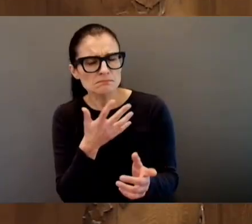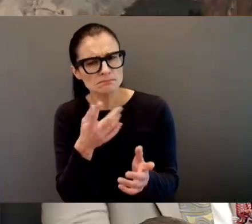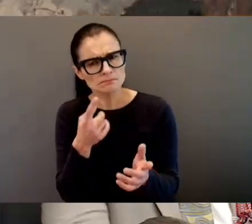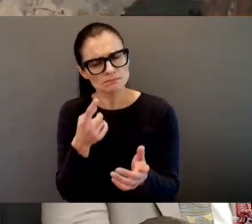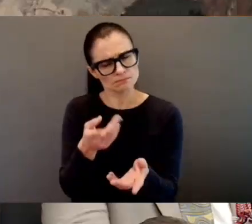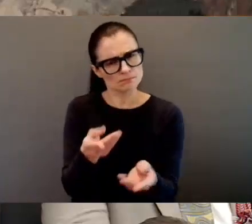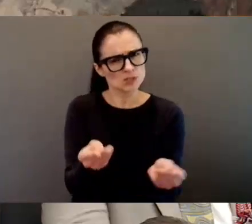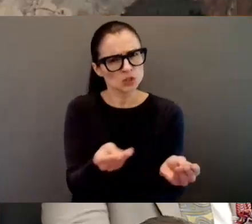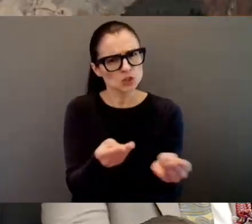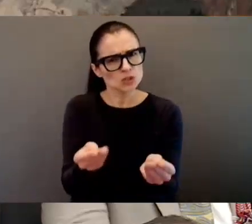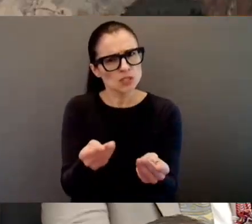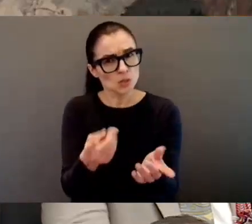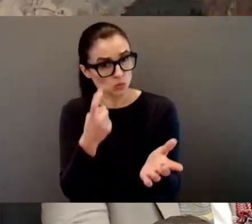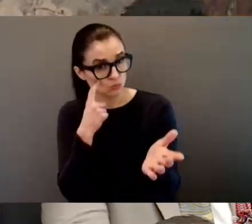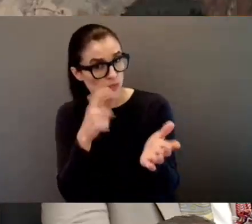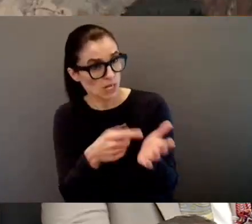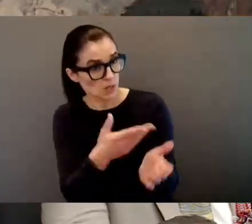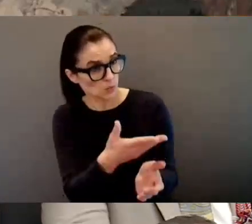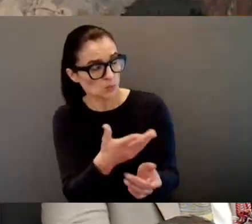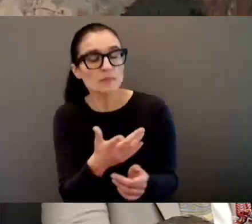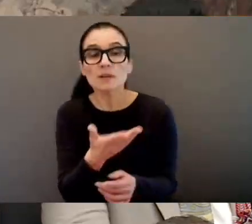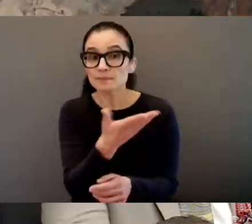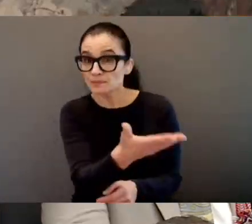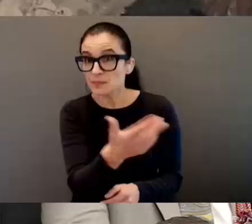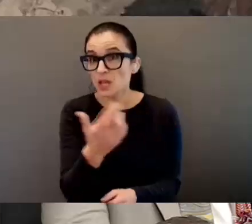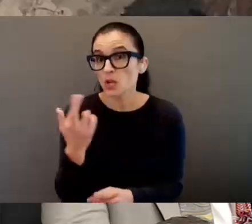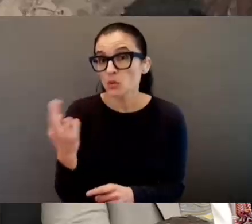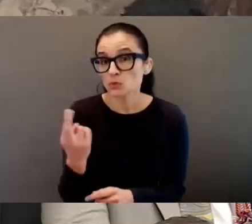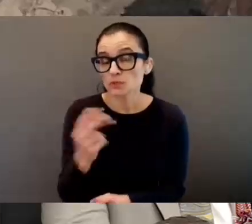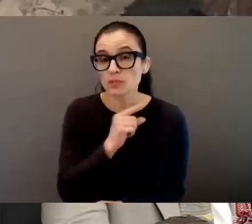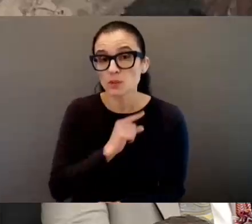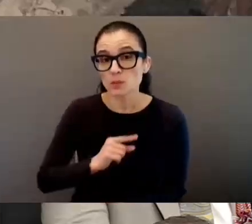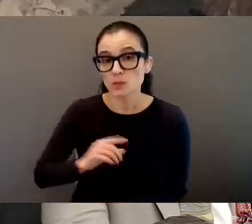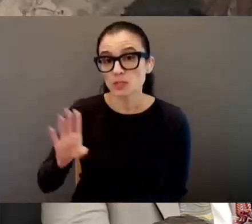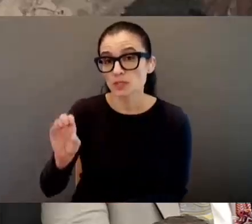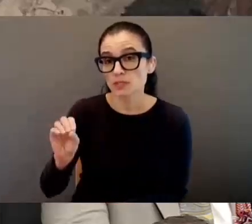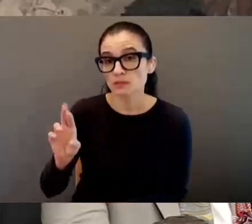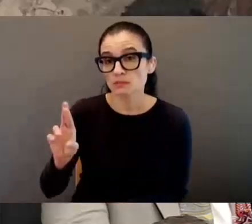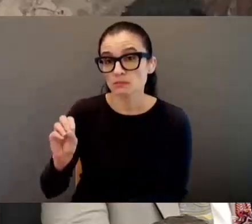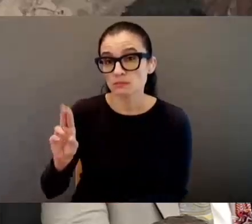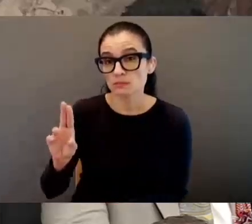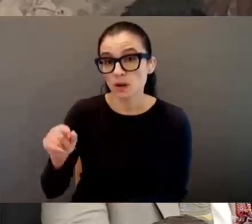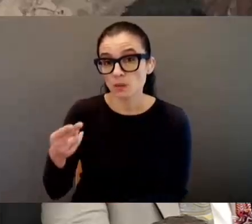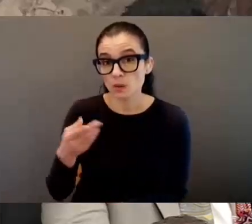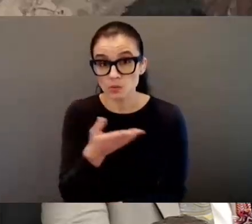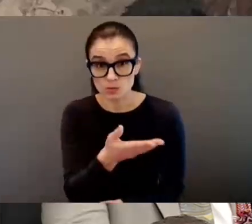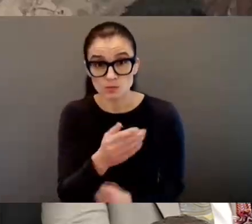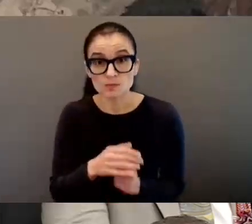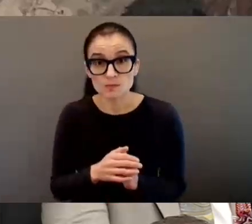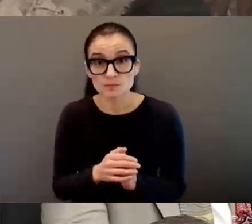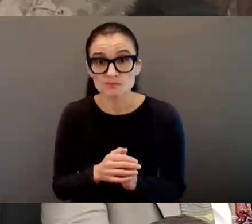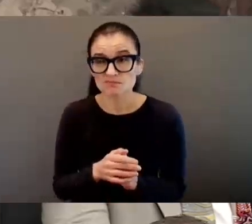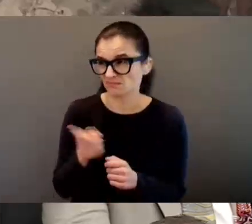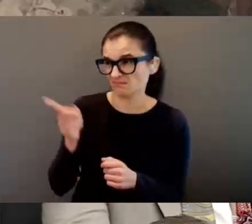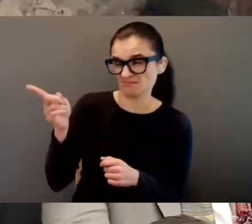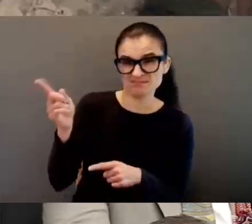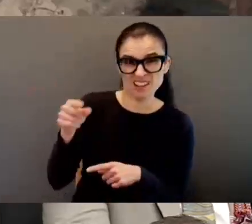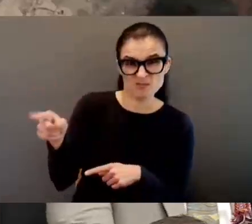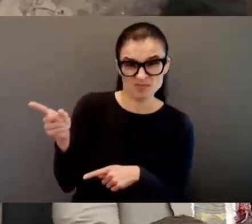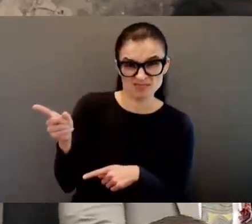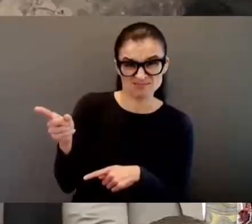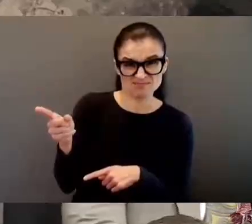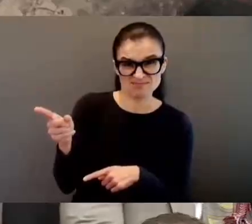This government is not leading. It's being reactive, not proactive. This extortion crisis is out of